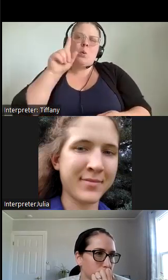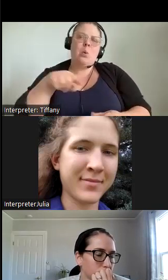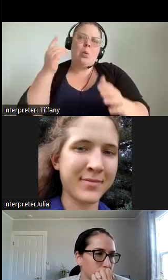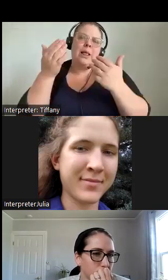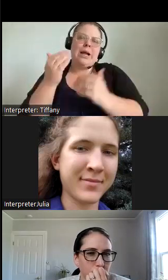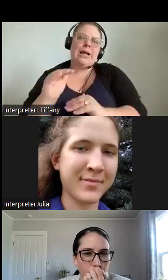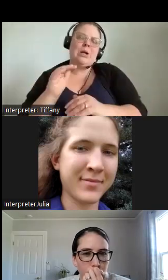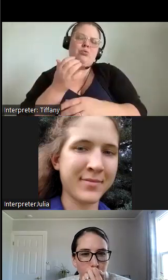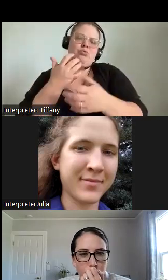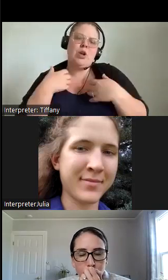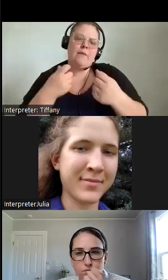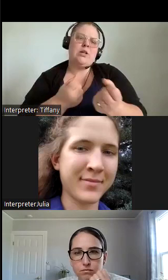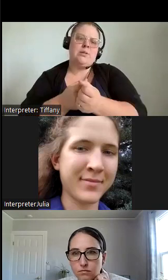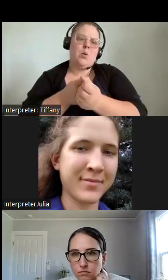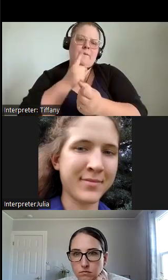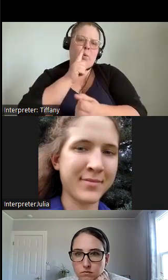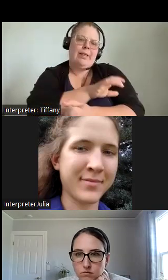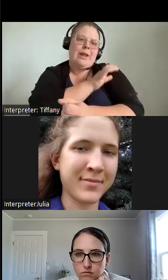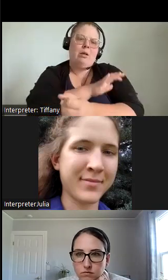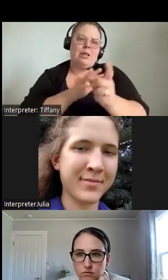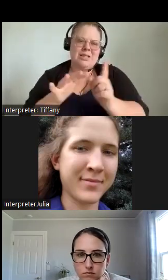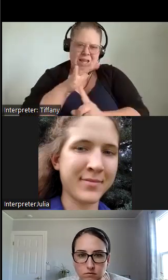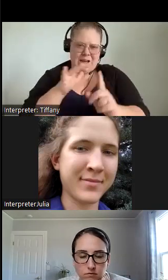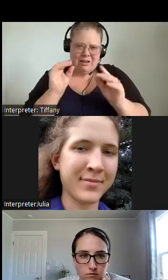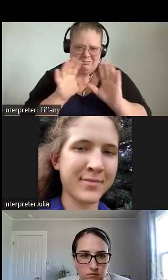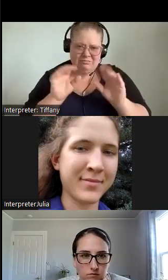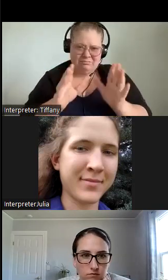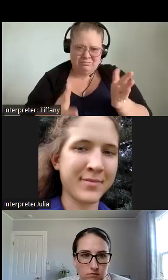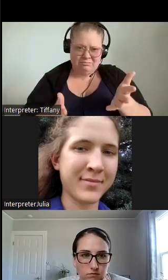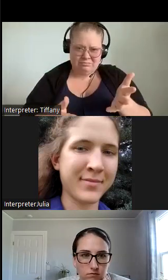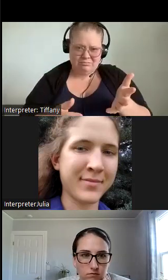to recovery supports in a clinical setting. Does that help?